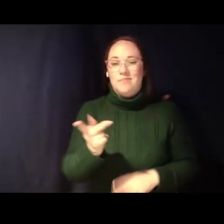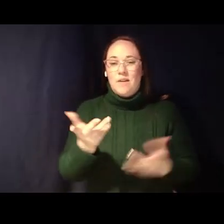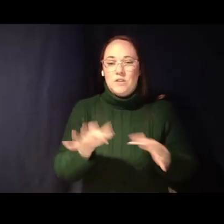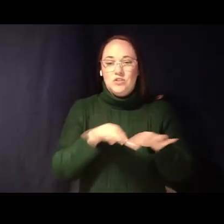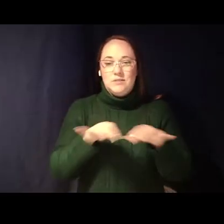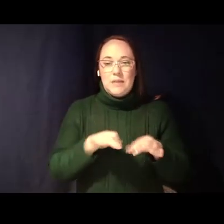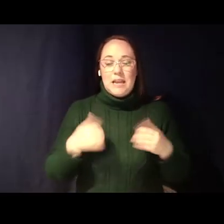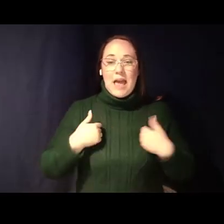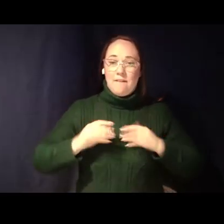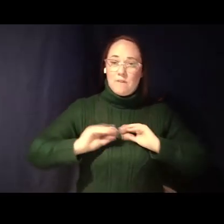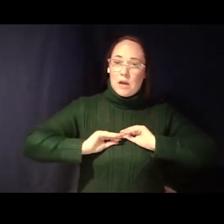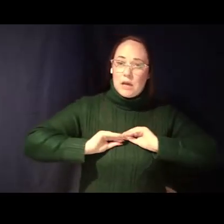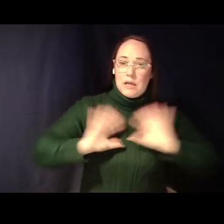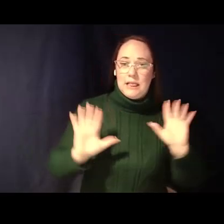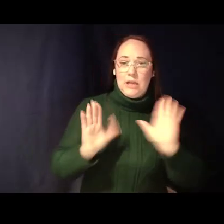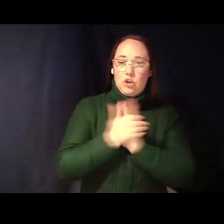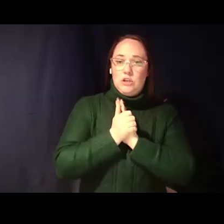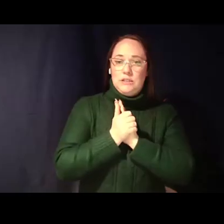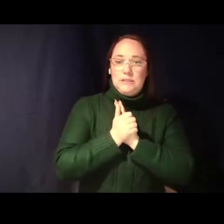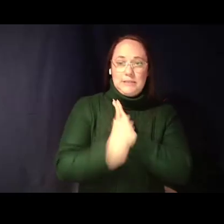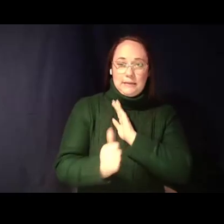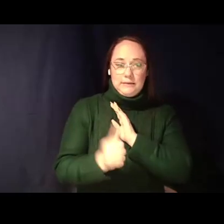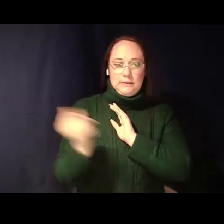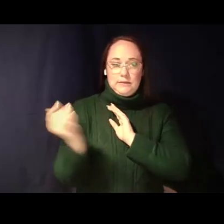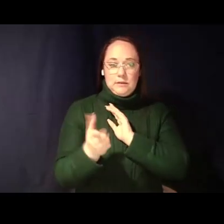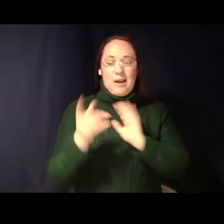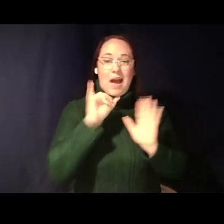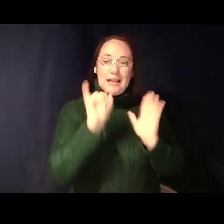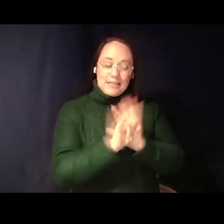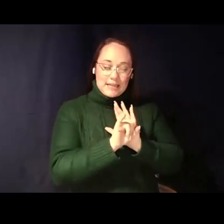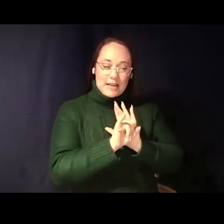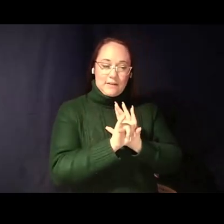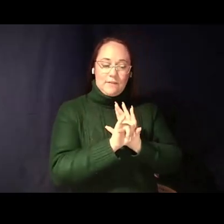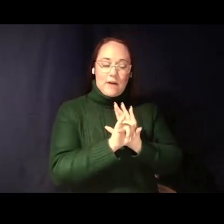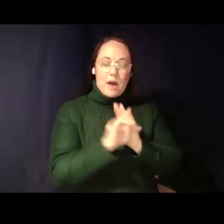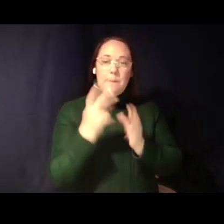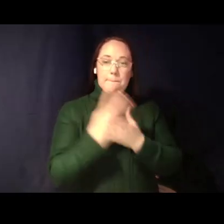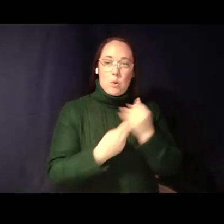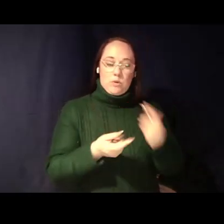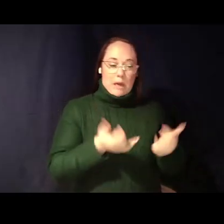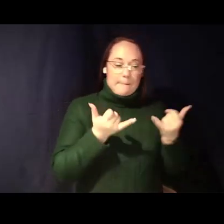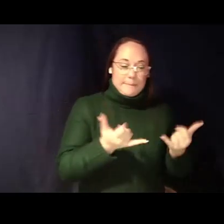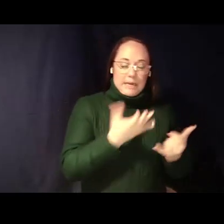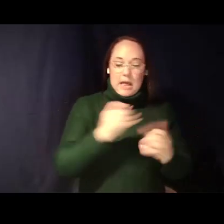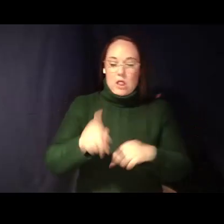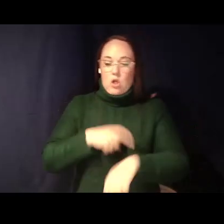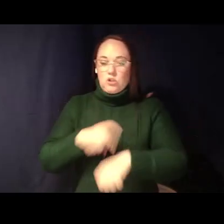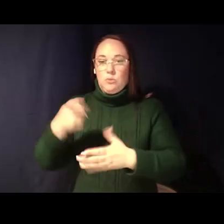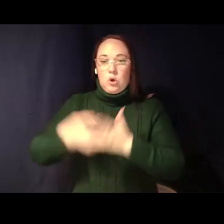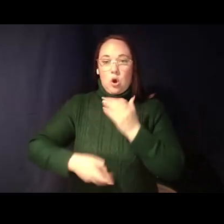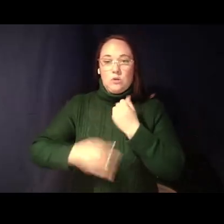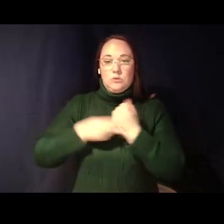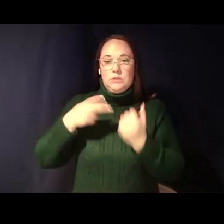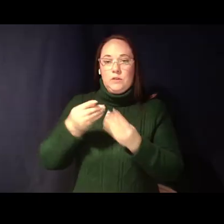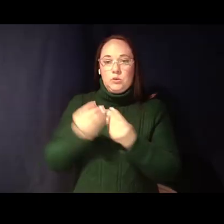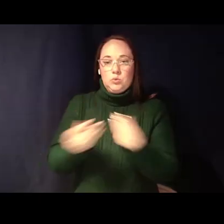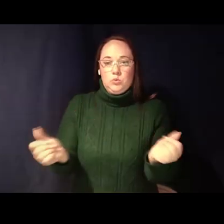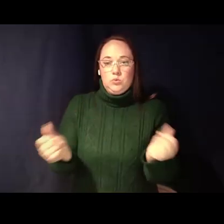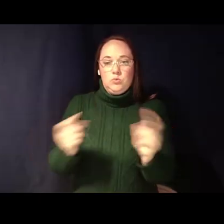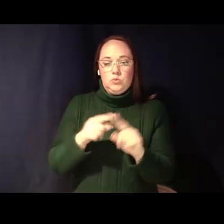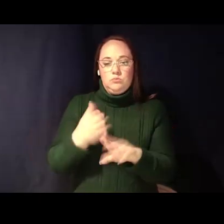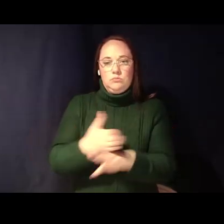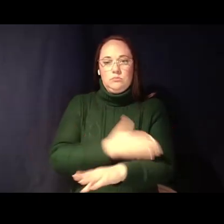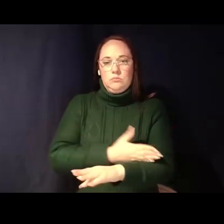very clear task before us here. We are to identify both immediate and long-term cost-saving solutions that will better